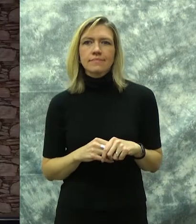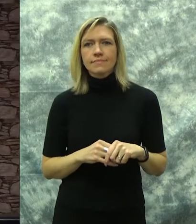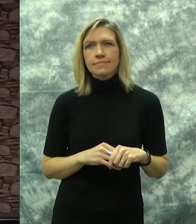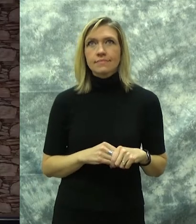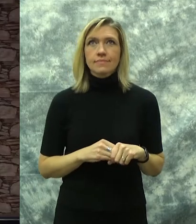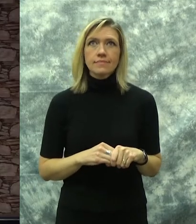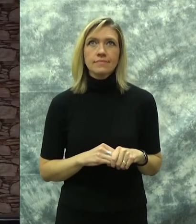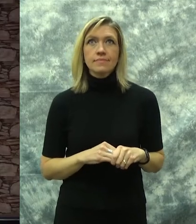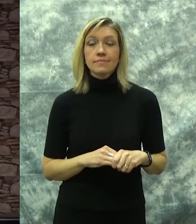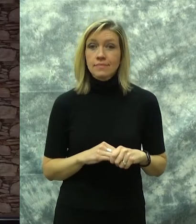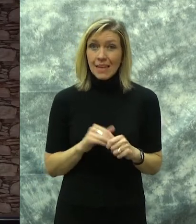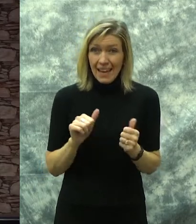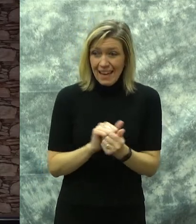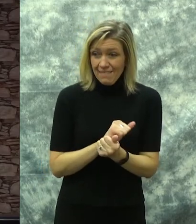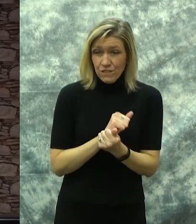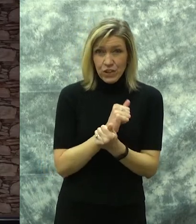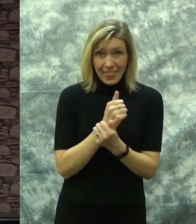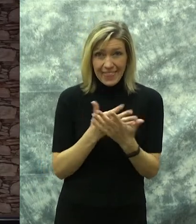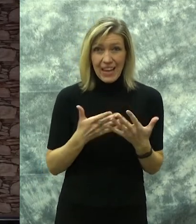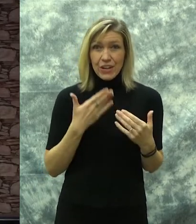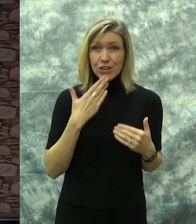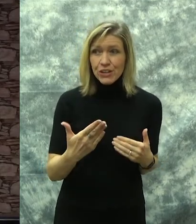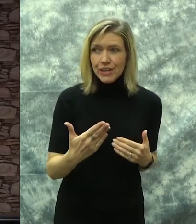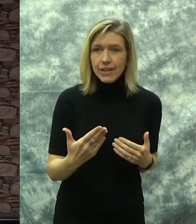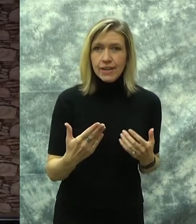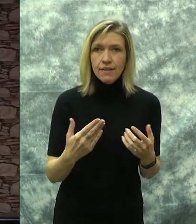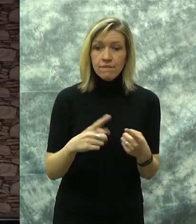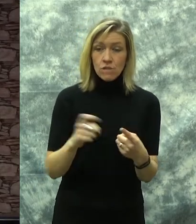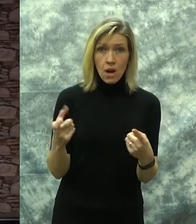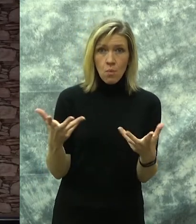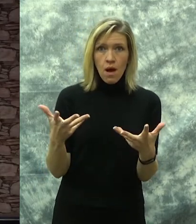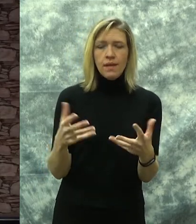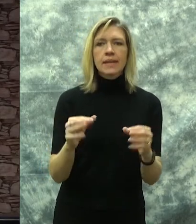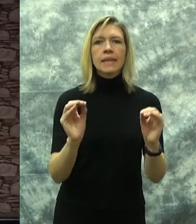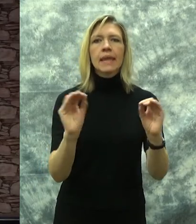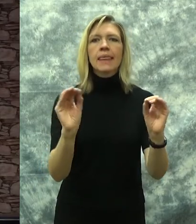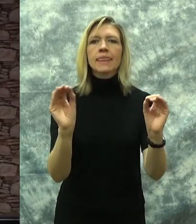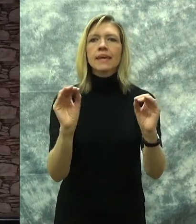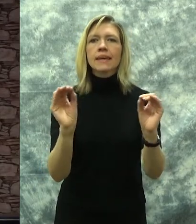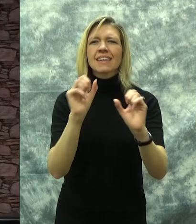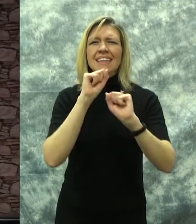That everything good came from nothing at all.